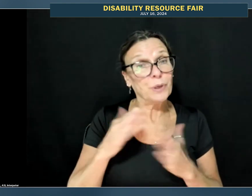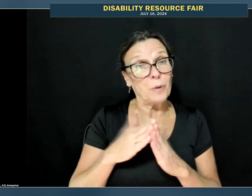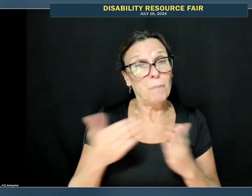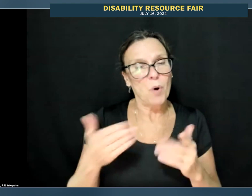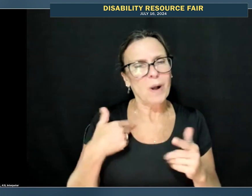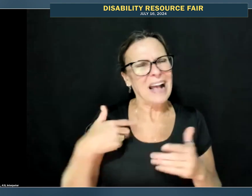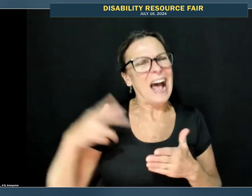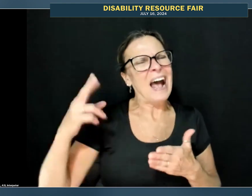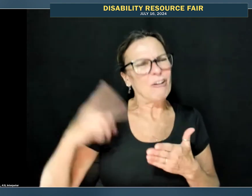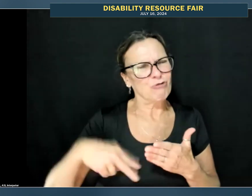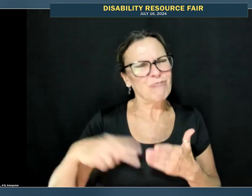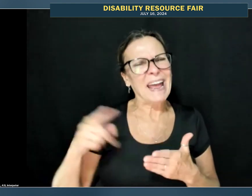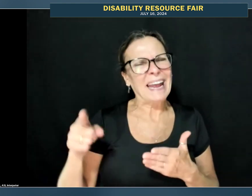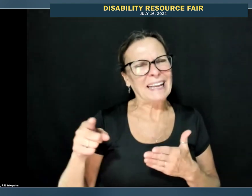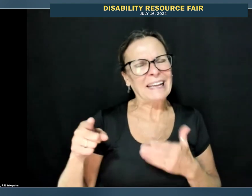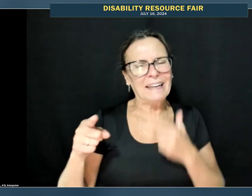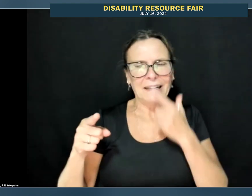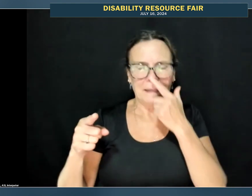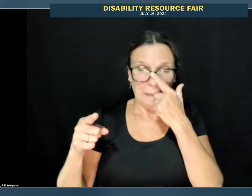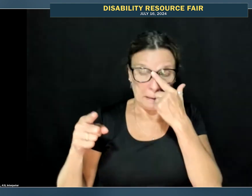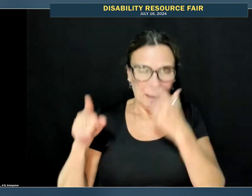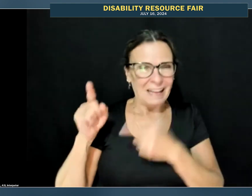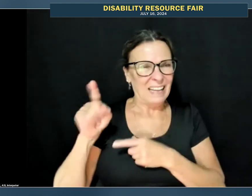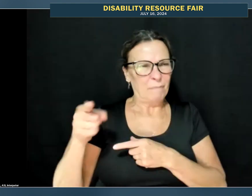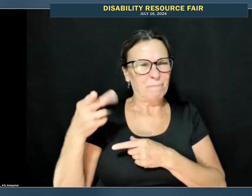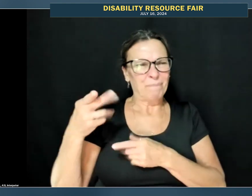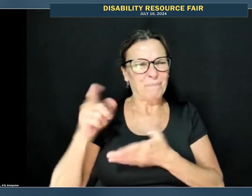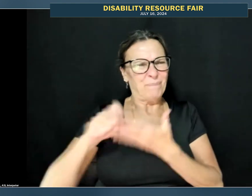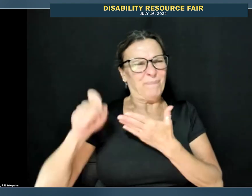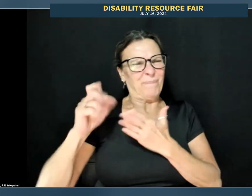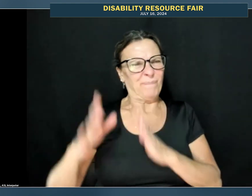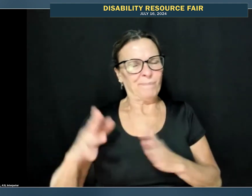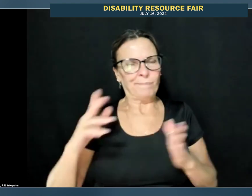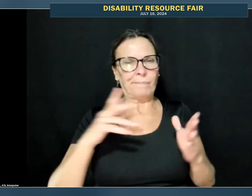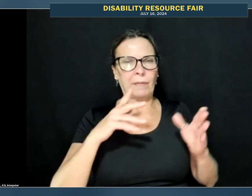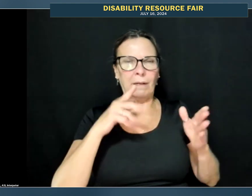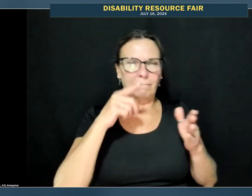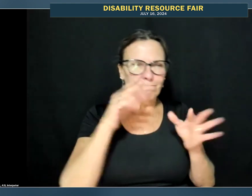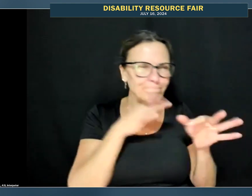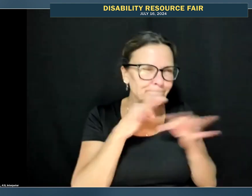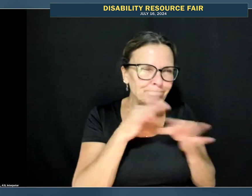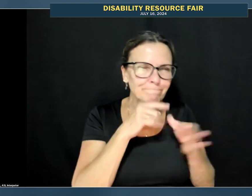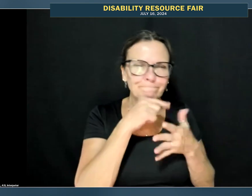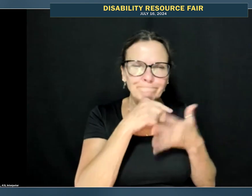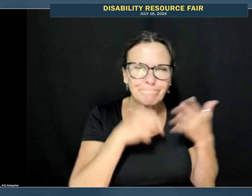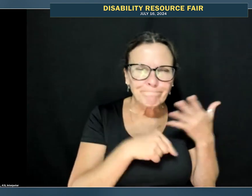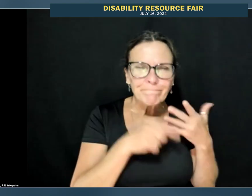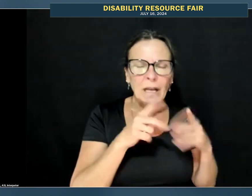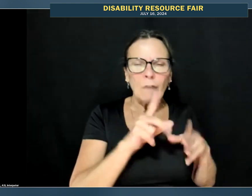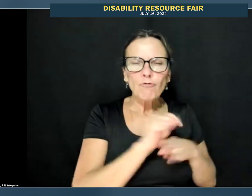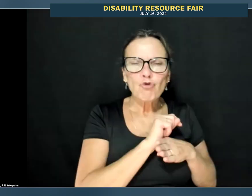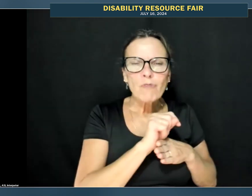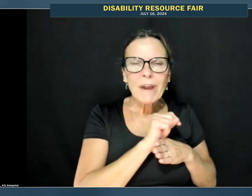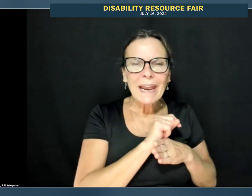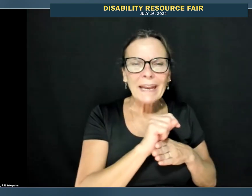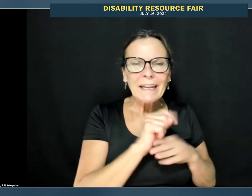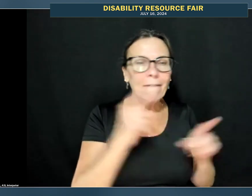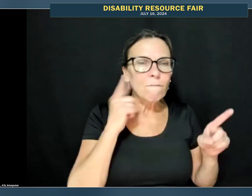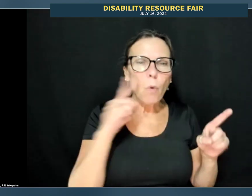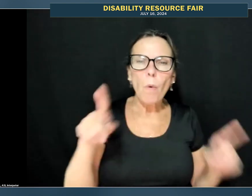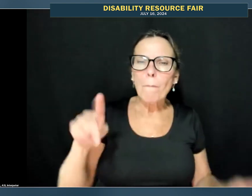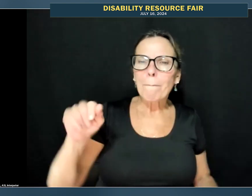it. And he goes into depths of training for the Paralympics